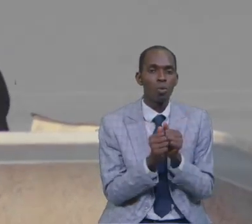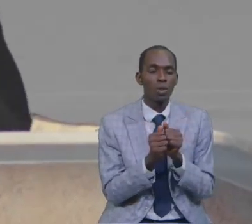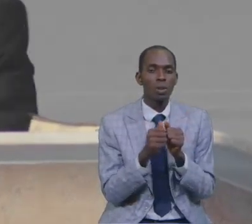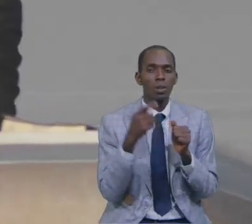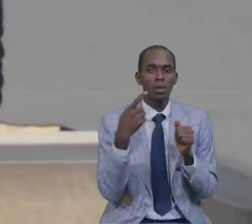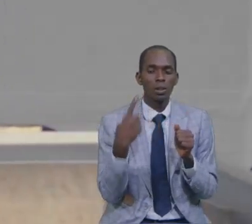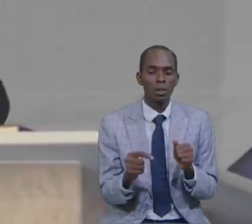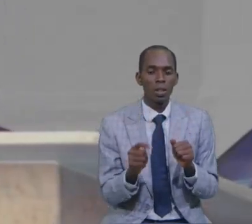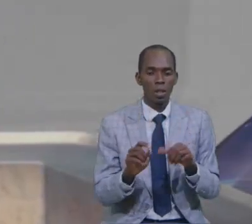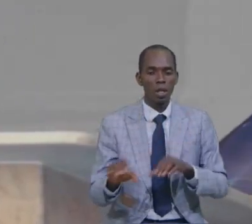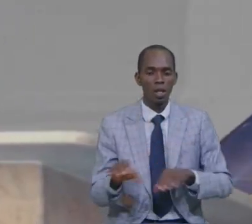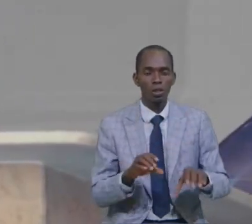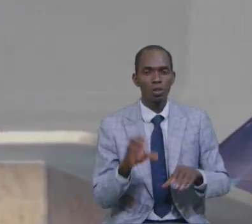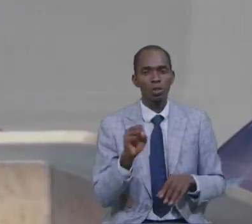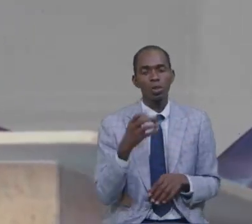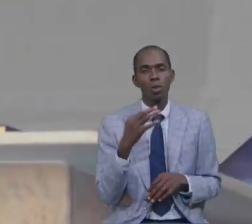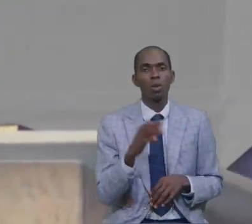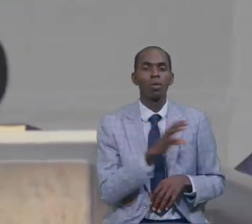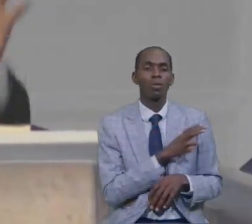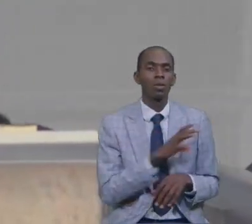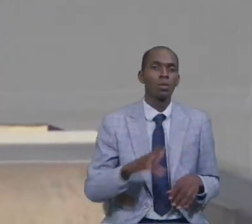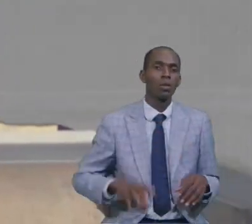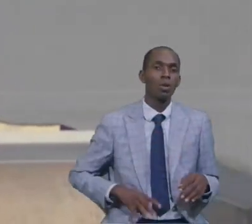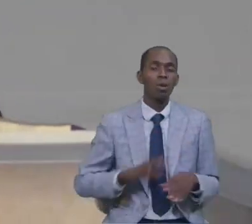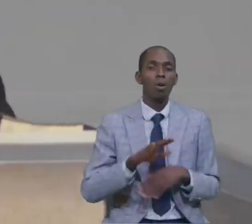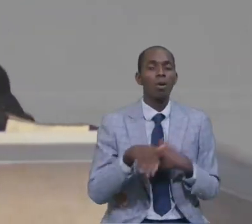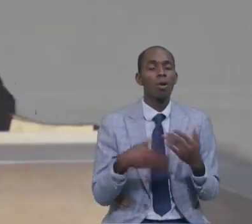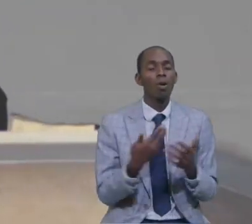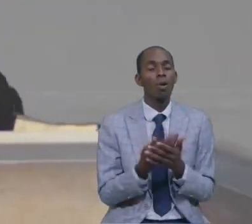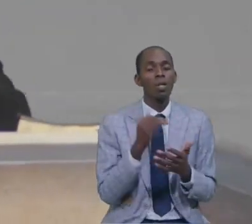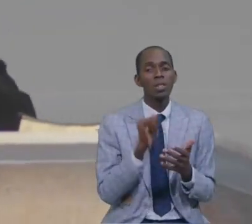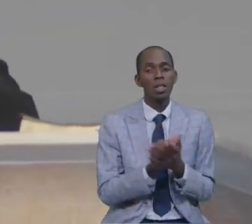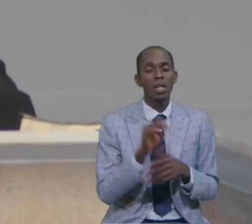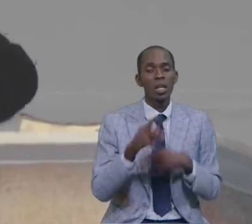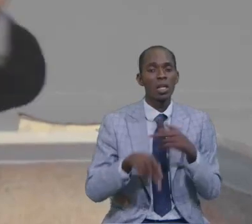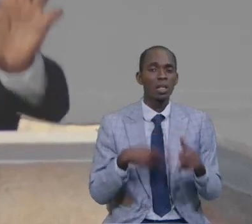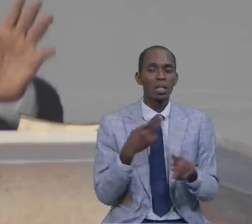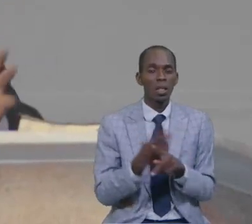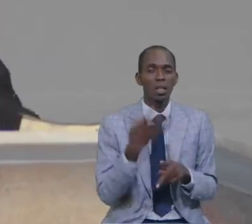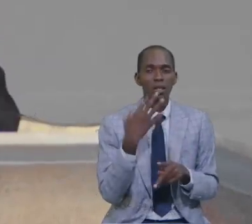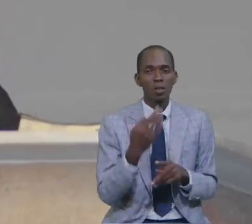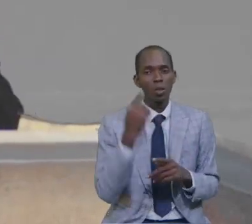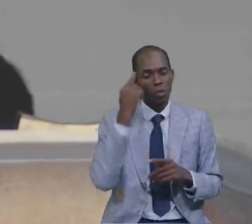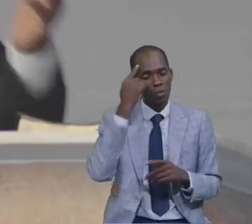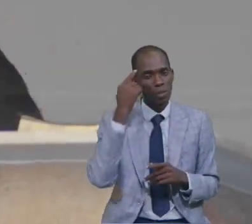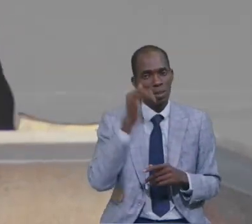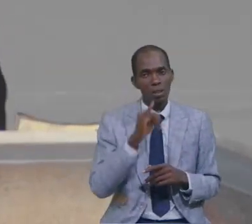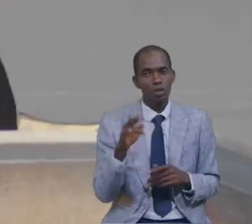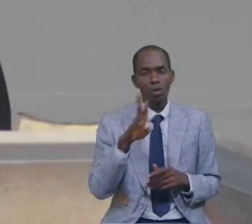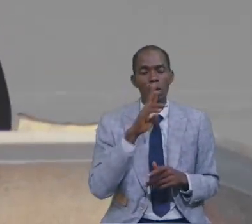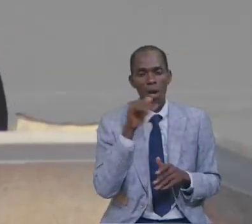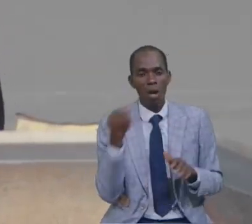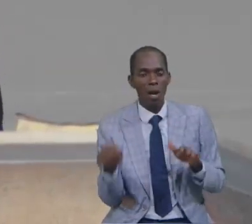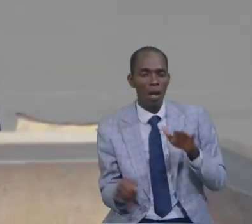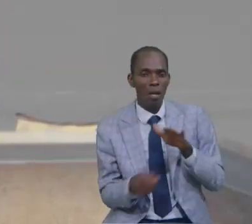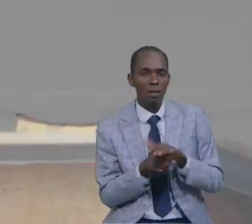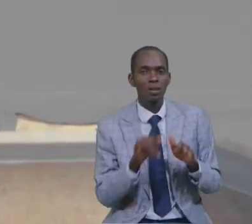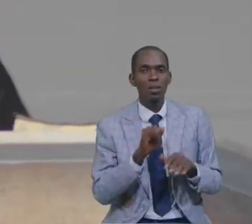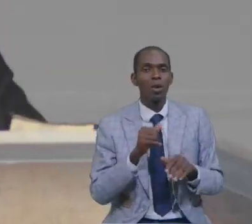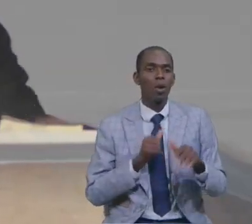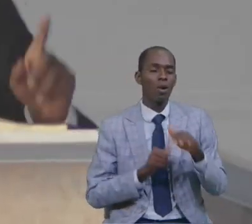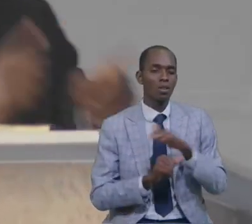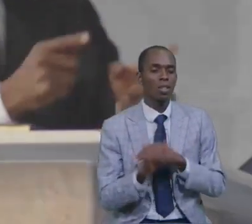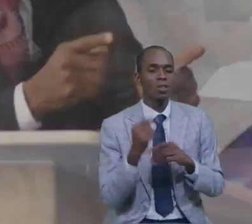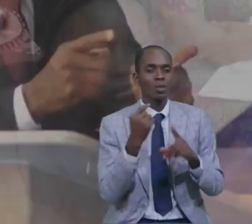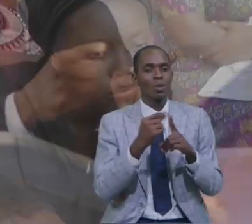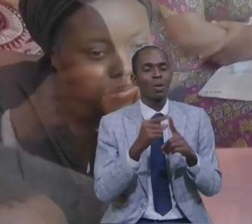hiding under mommy, mommy, daddy, daddy, under beloved sister, beloved brother, the Lord knows your